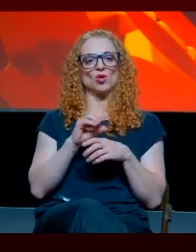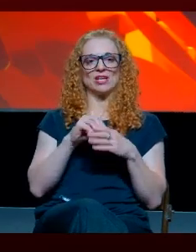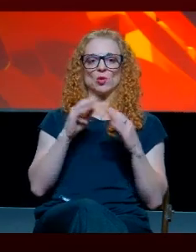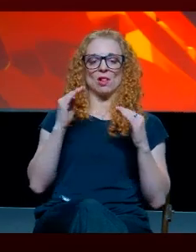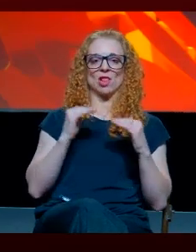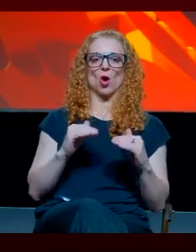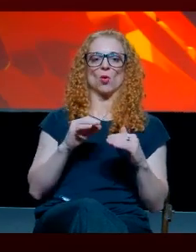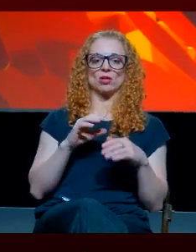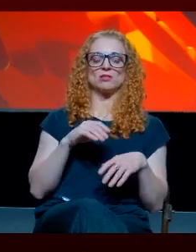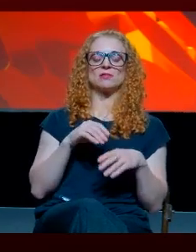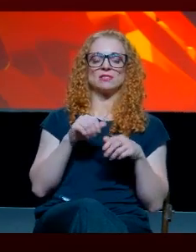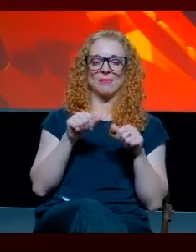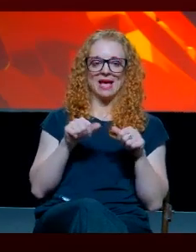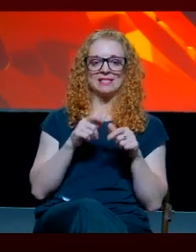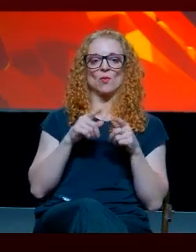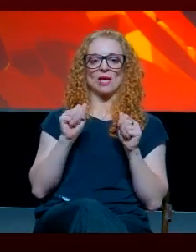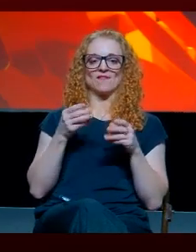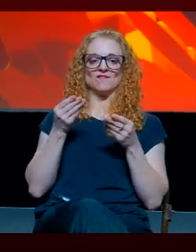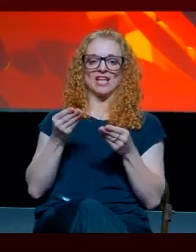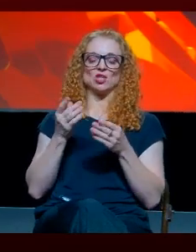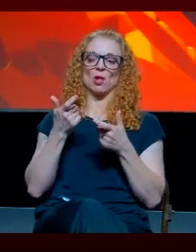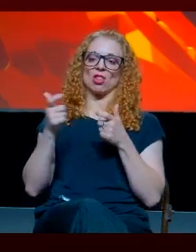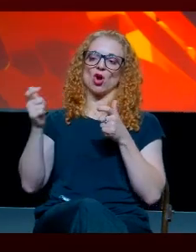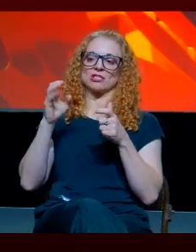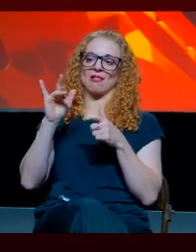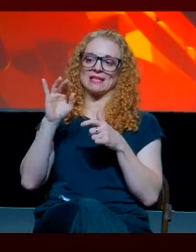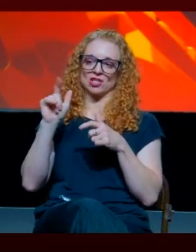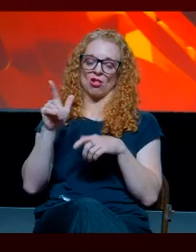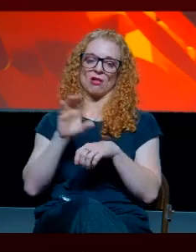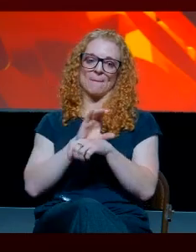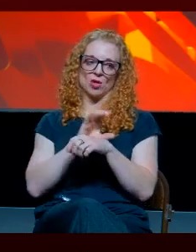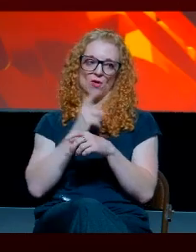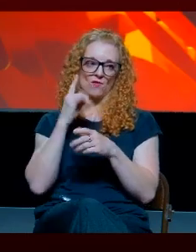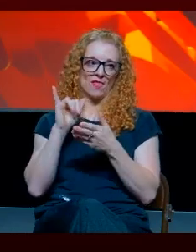then allows us to feed it into a large classical computer and